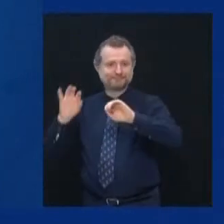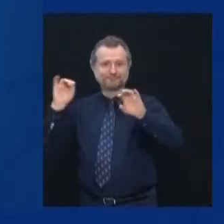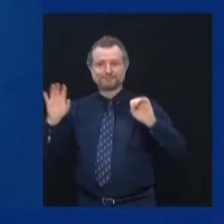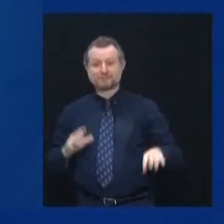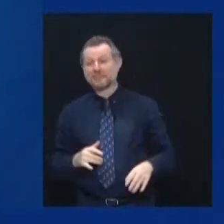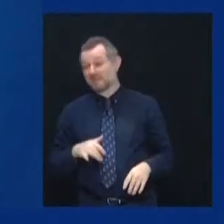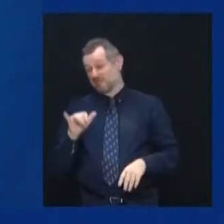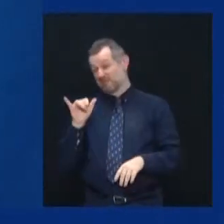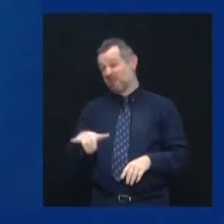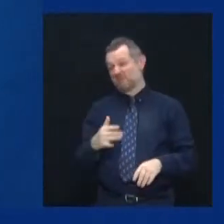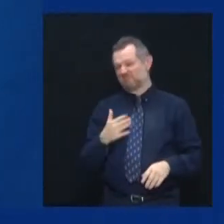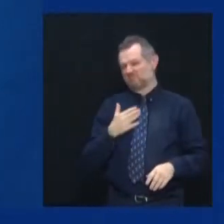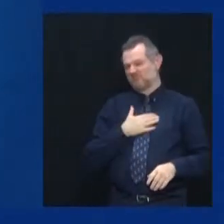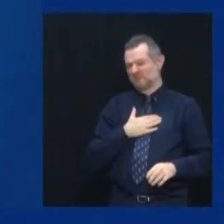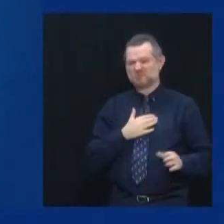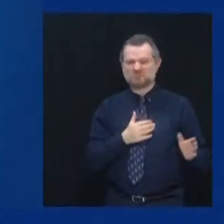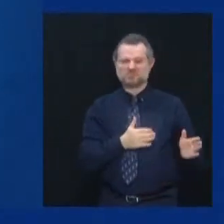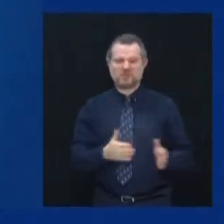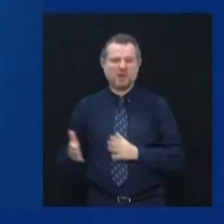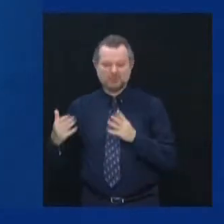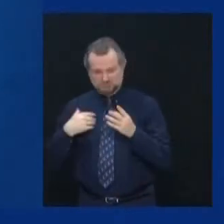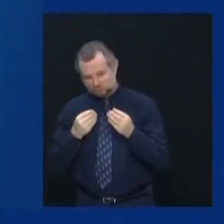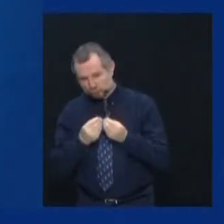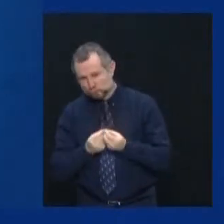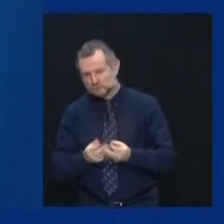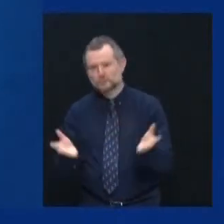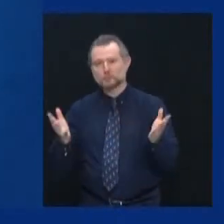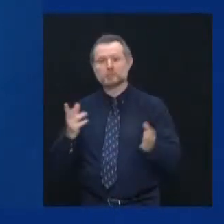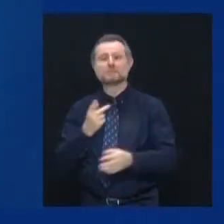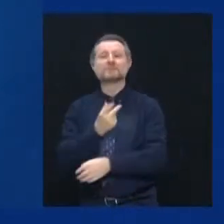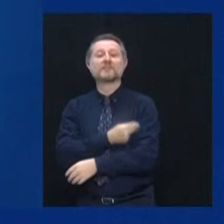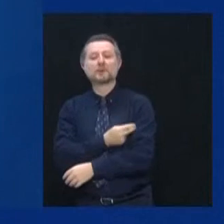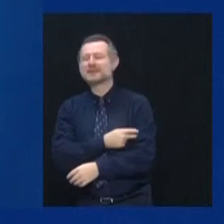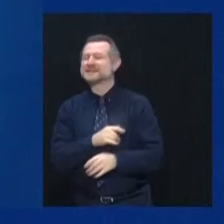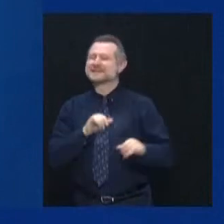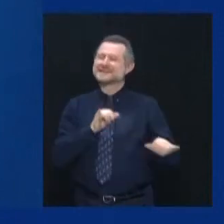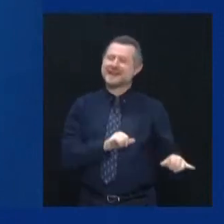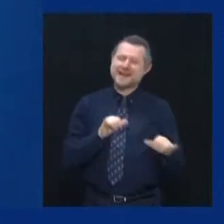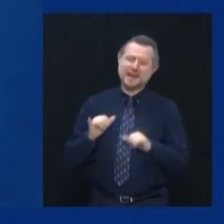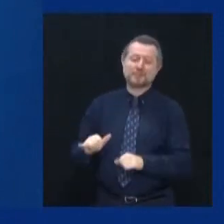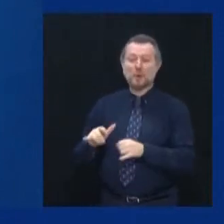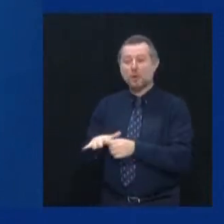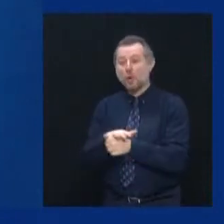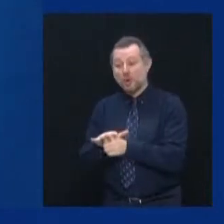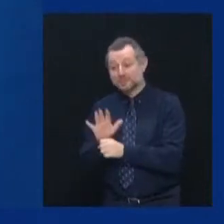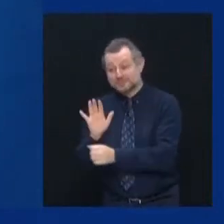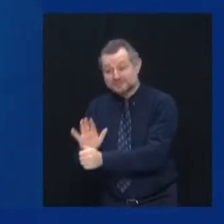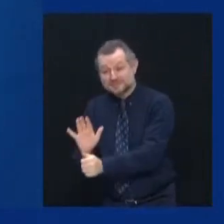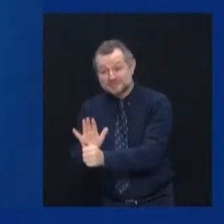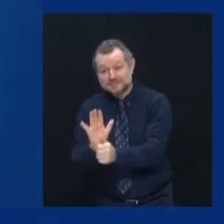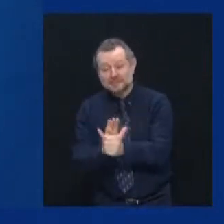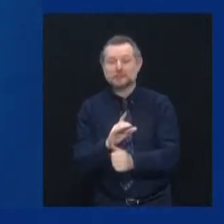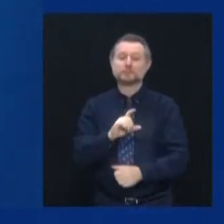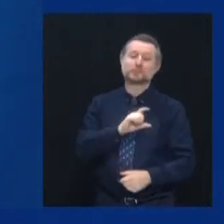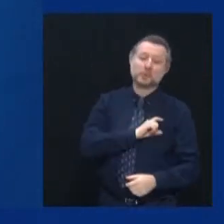will distribute the vaccine locally. Police officers,